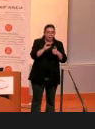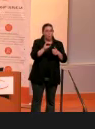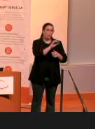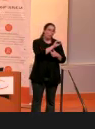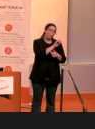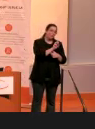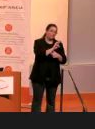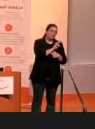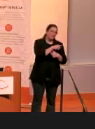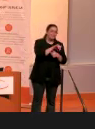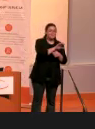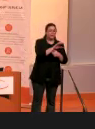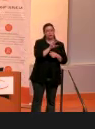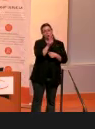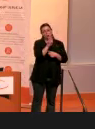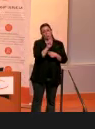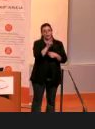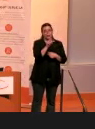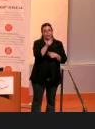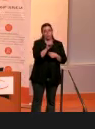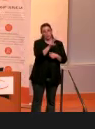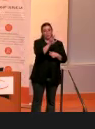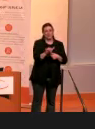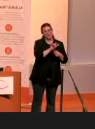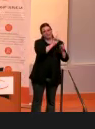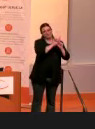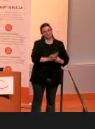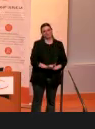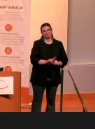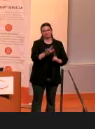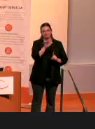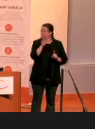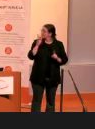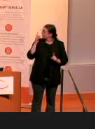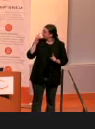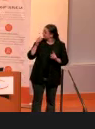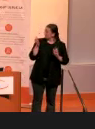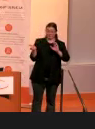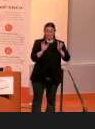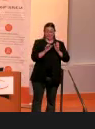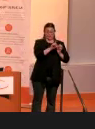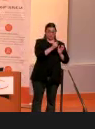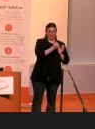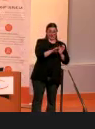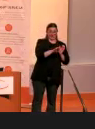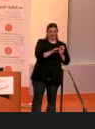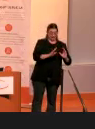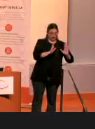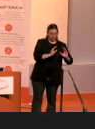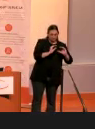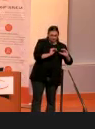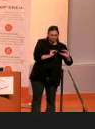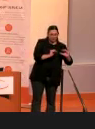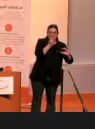see, from 21,000 people in the United States taking it in 2019, we've gone up to